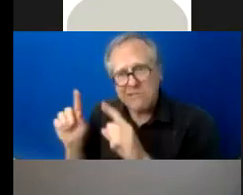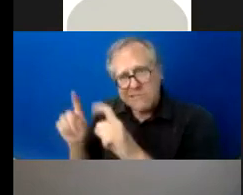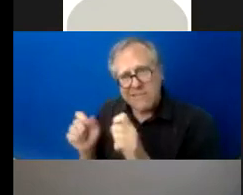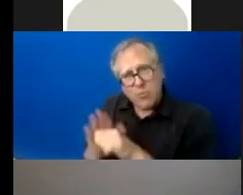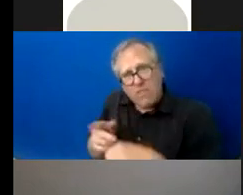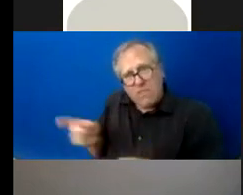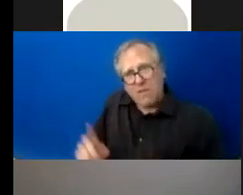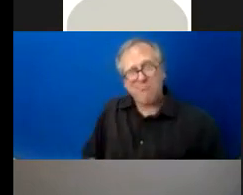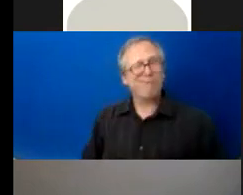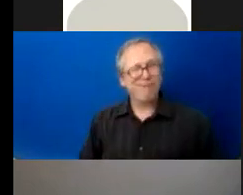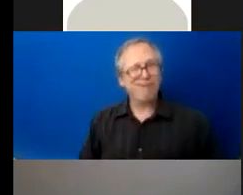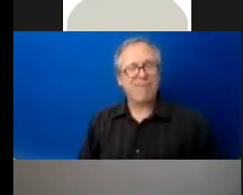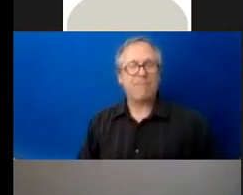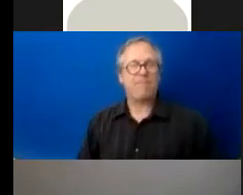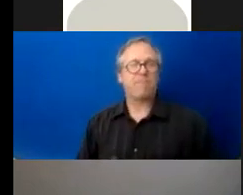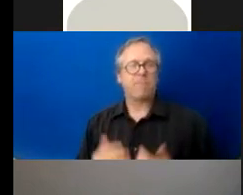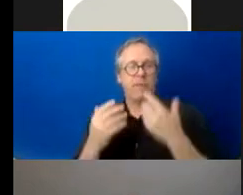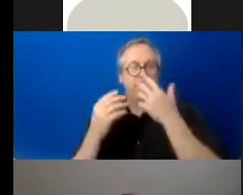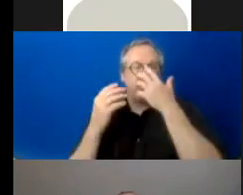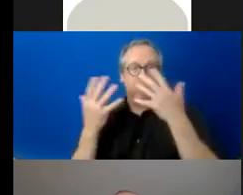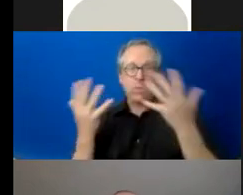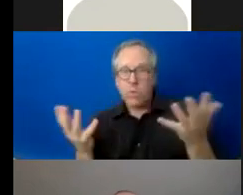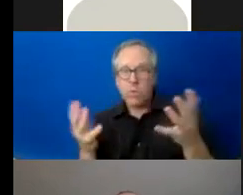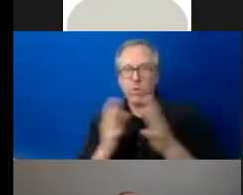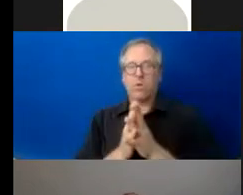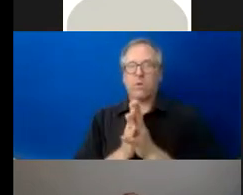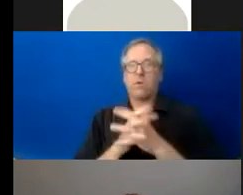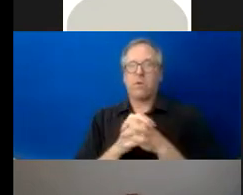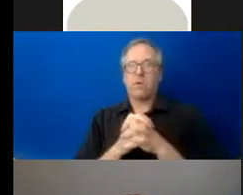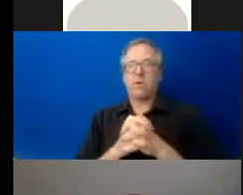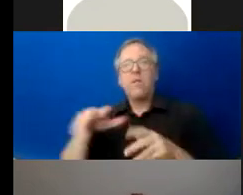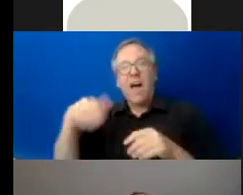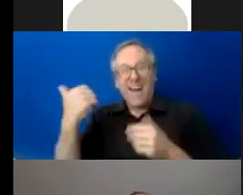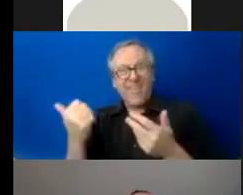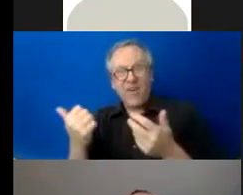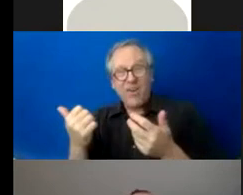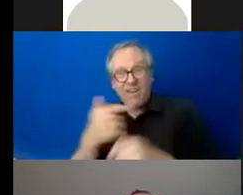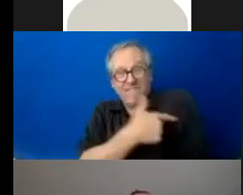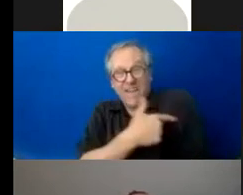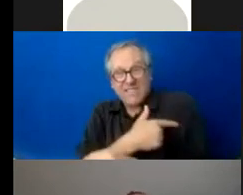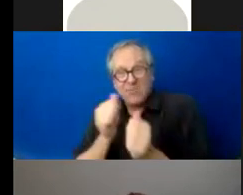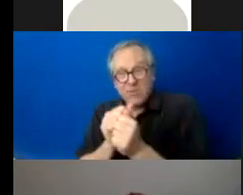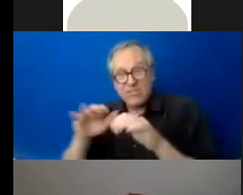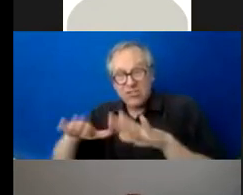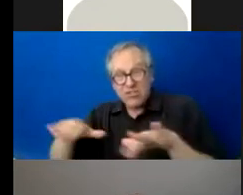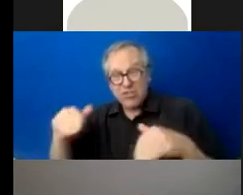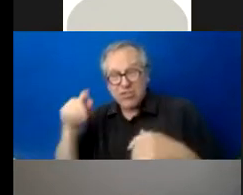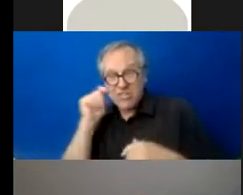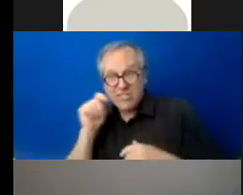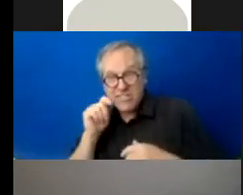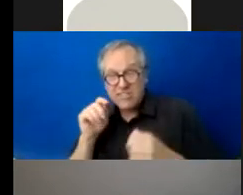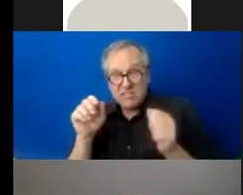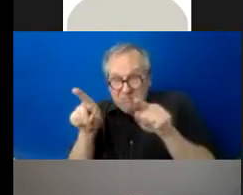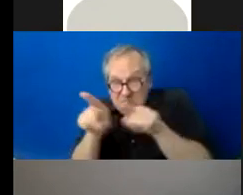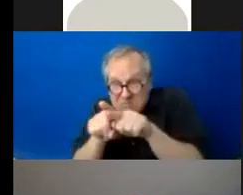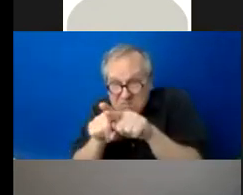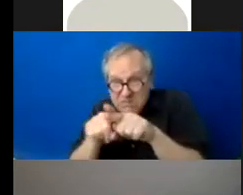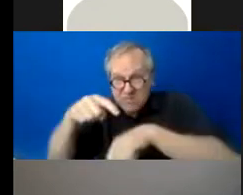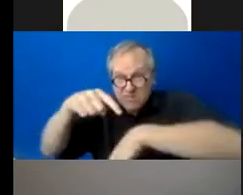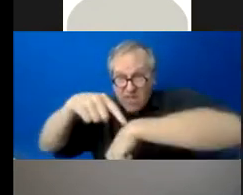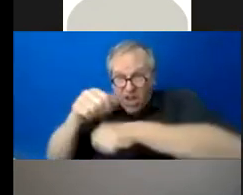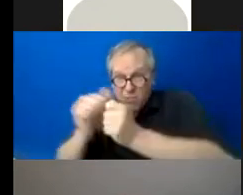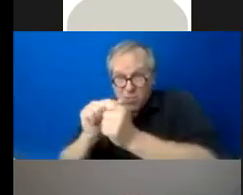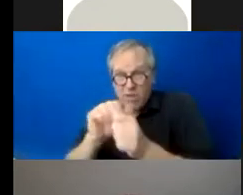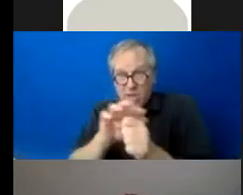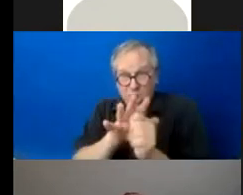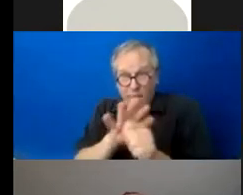So what about getting COVID vaccine around the other vaccines that we do routinely in childhood and adolescence? Totally fine. It's a great time to make sure